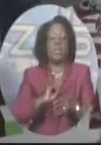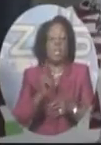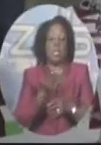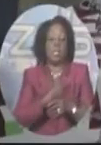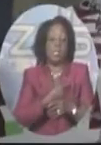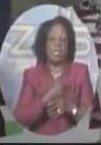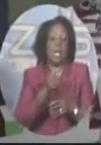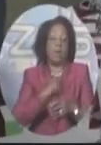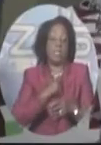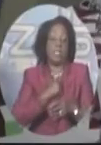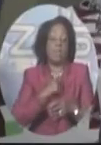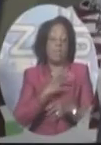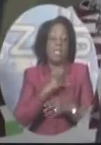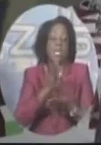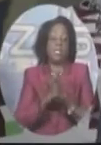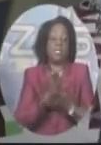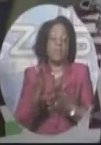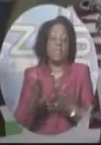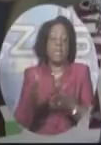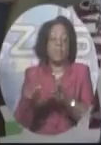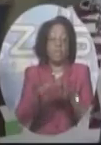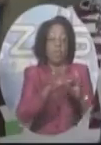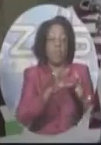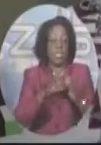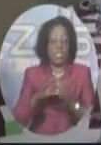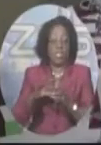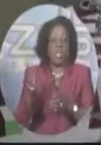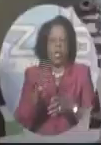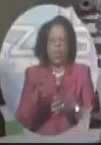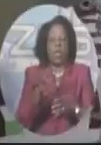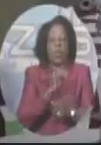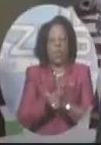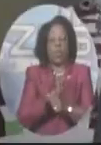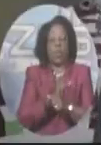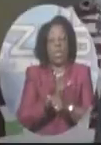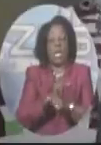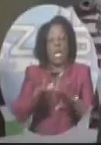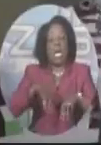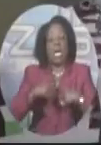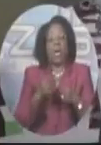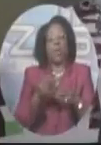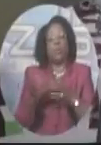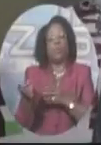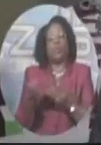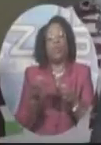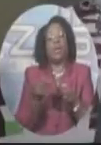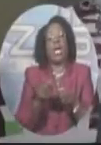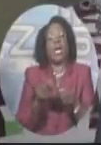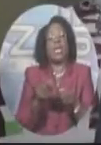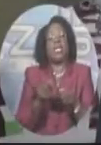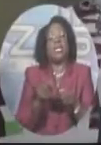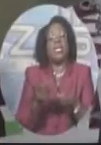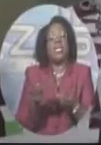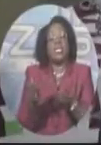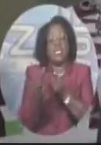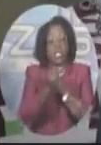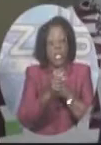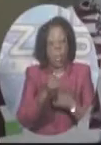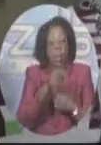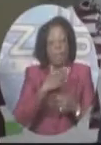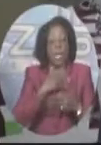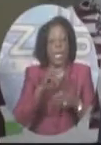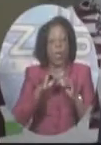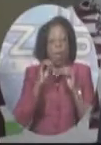affect ourselves, but sometimes the communities that we work on behalf of. You know, how do I secure my office that